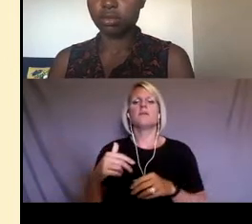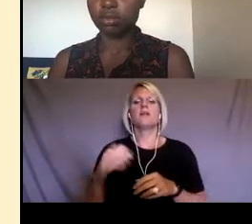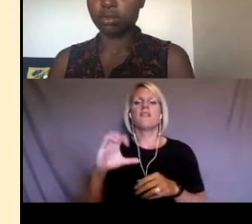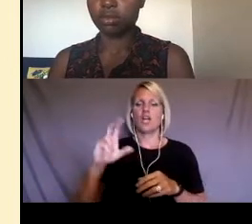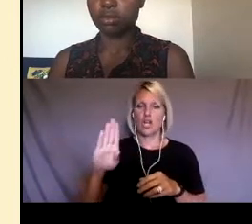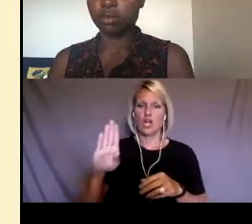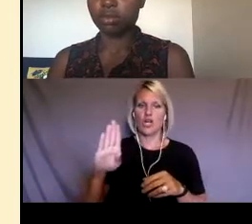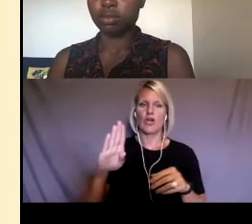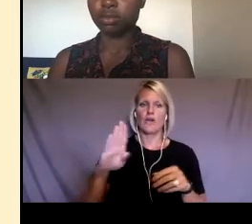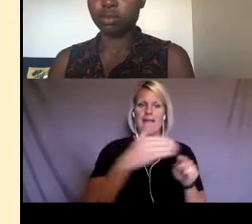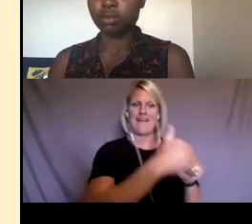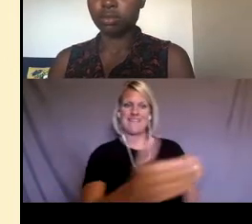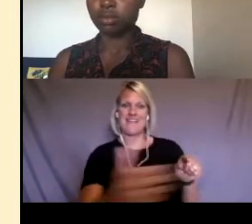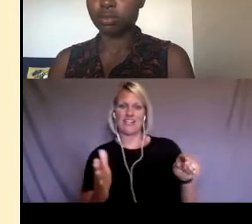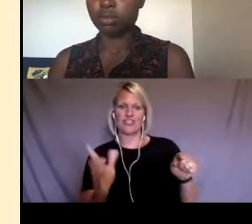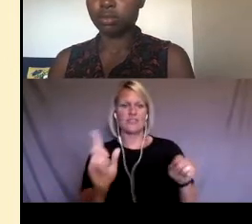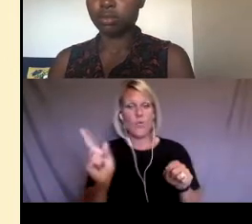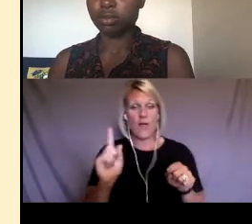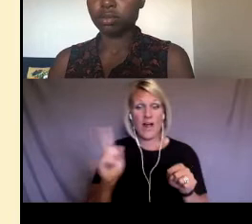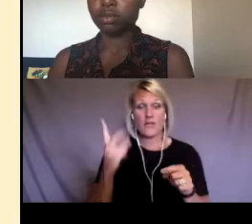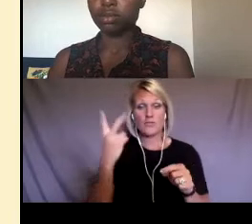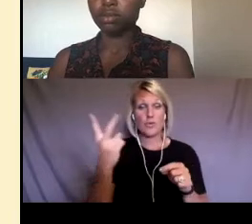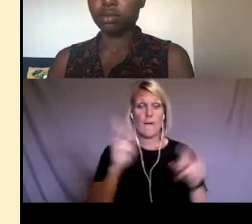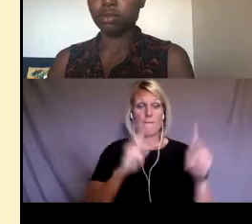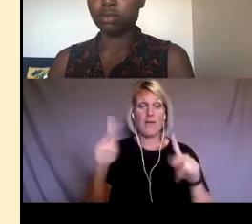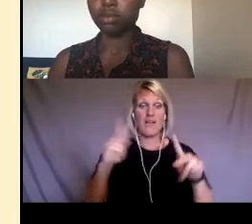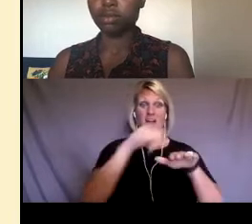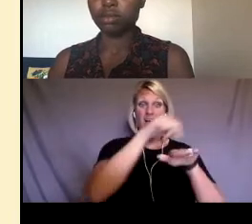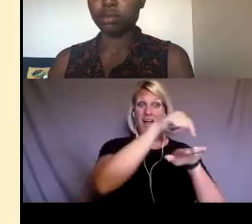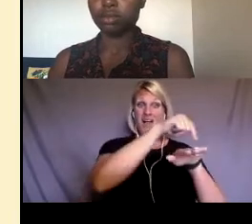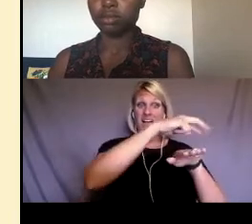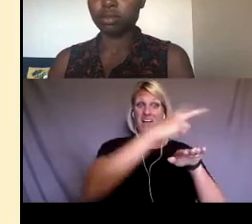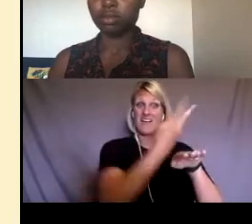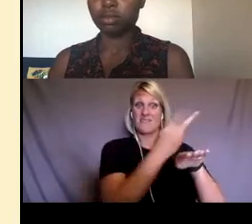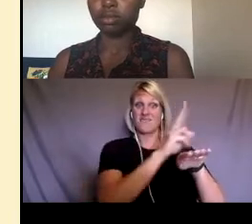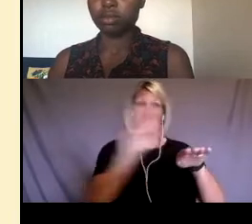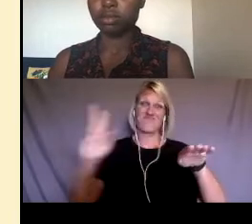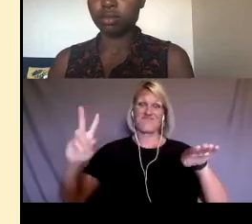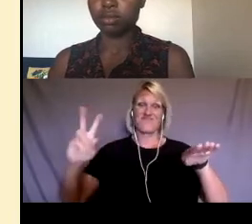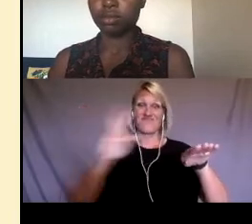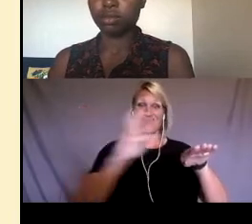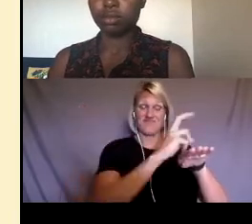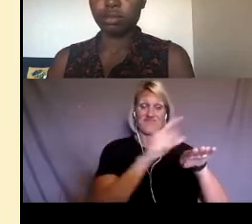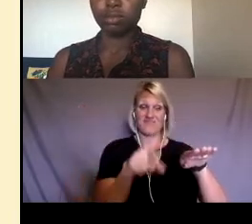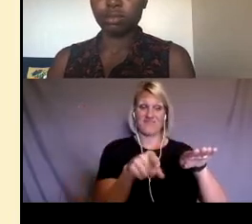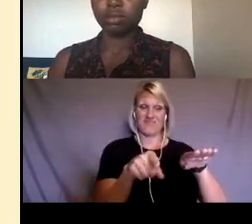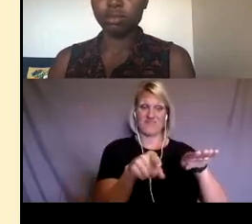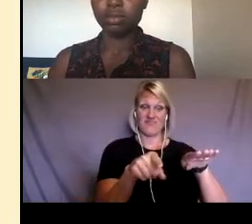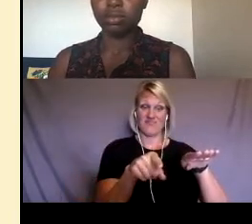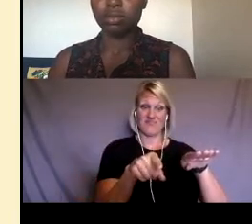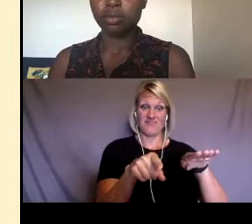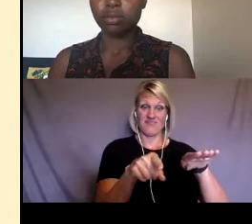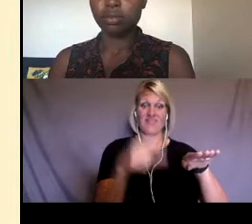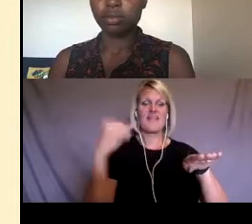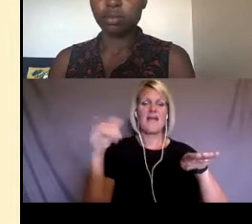2 pedestrians are coming across the street, because the curb extension is the yellow part